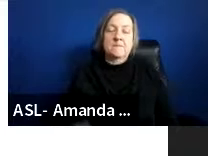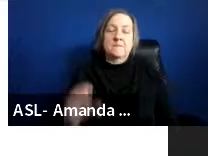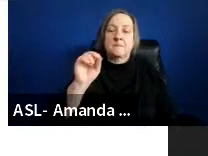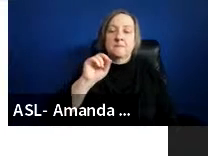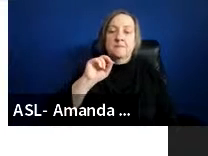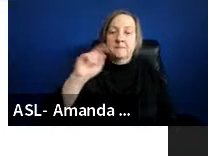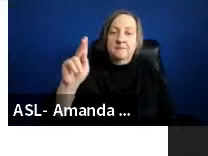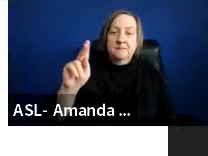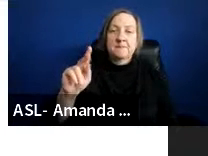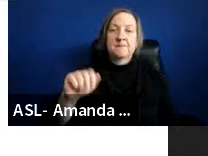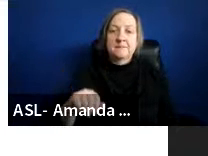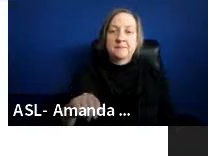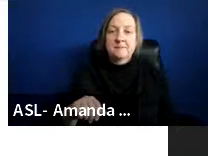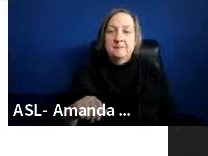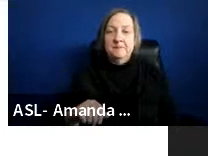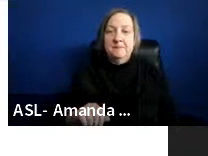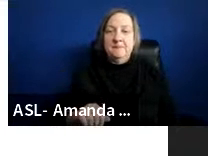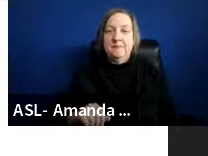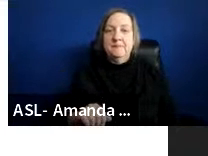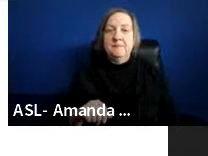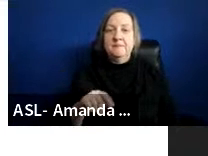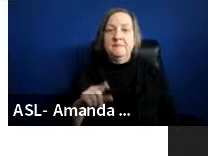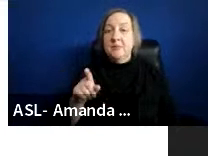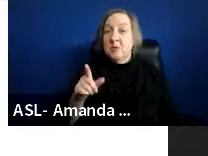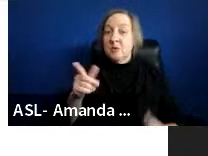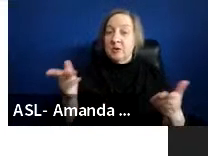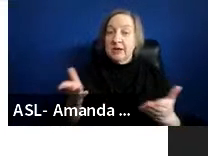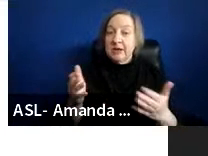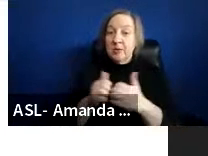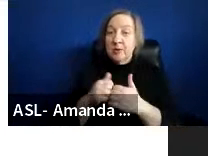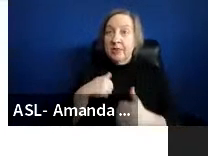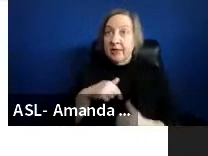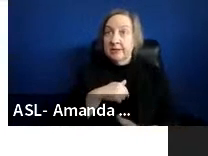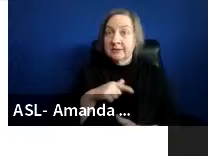Okay, are you with us?